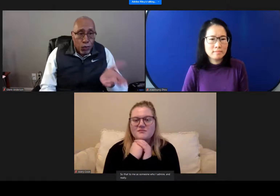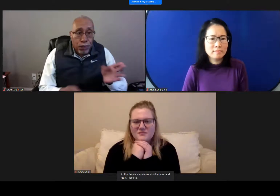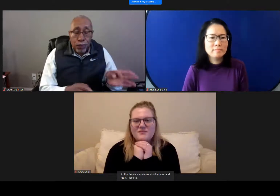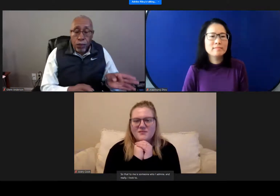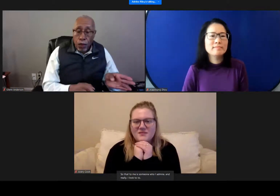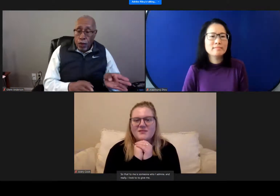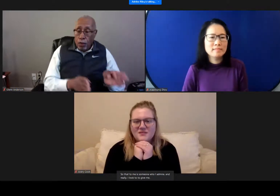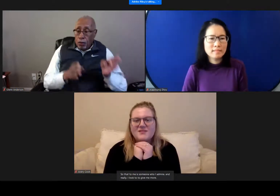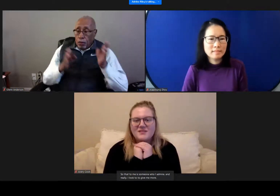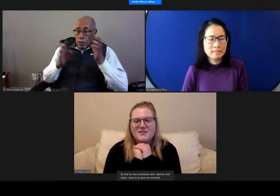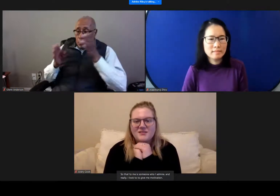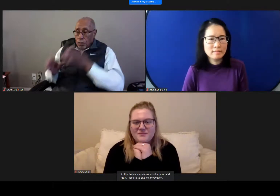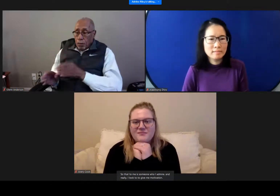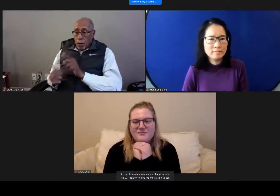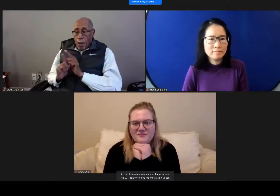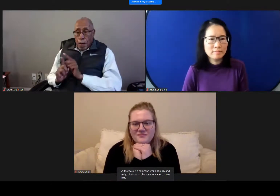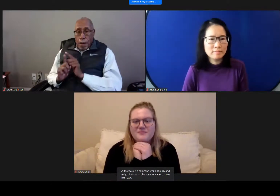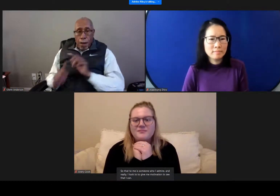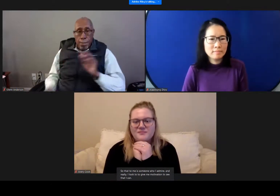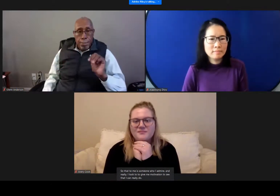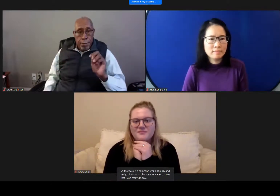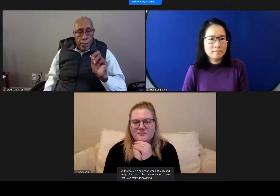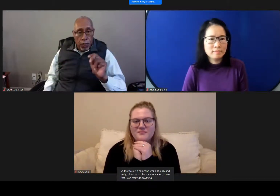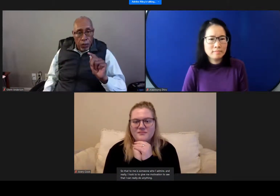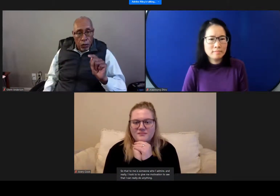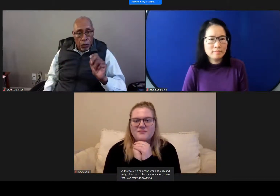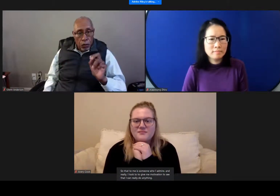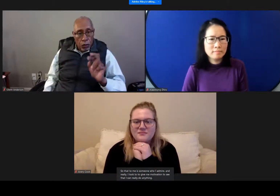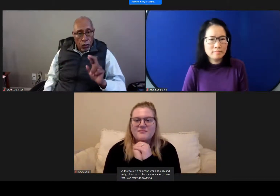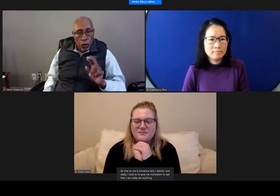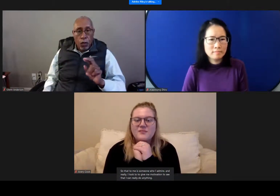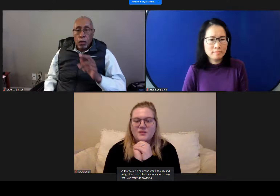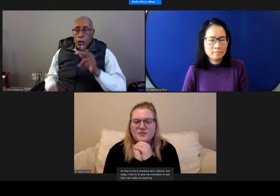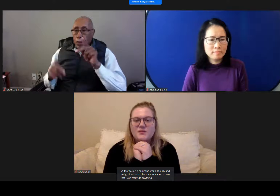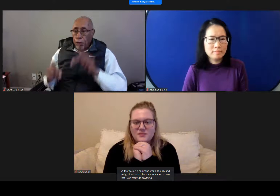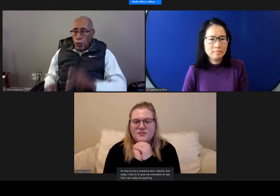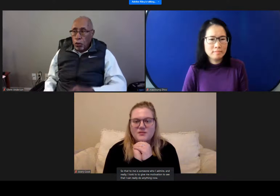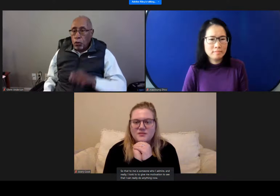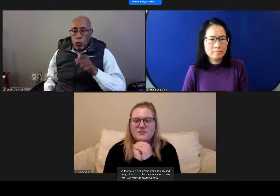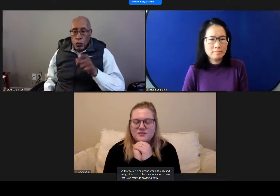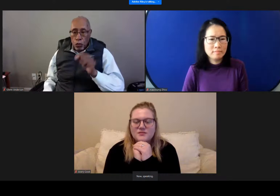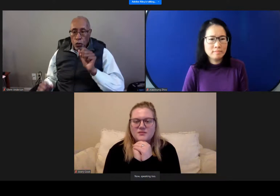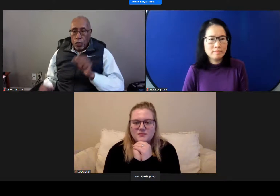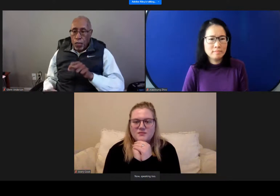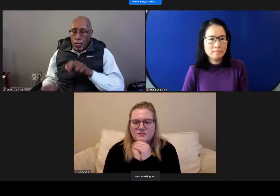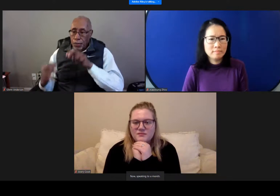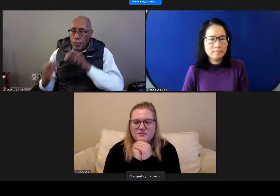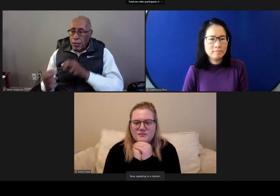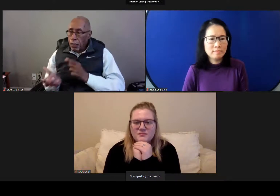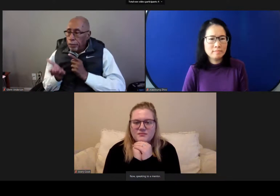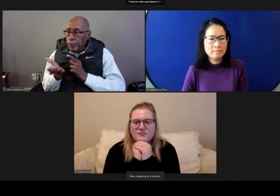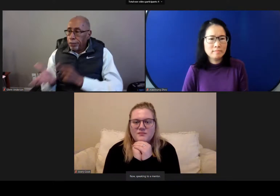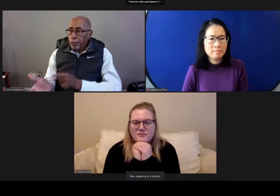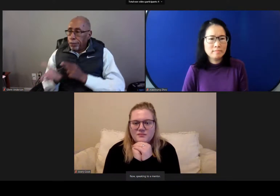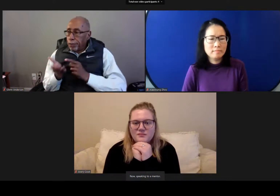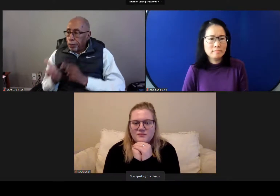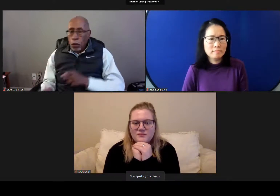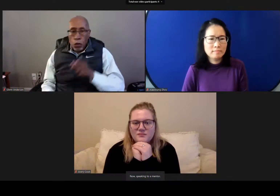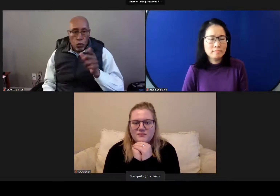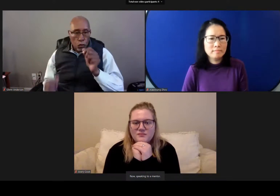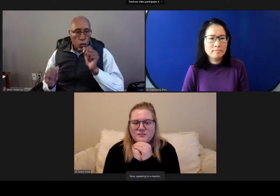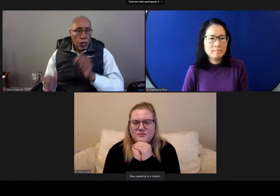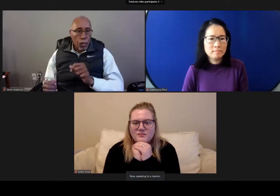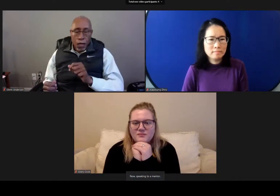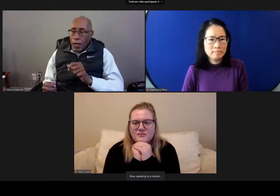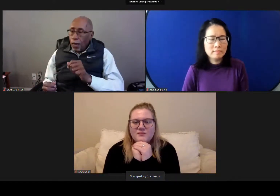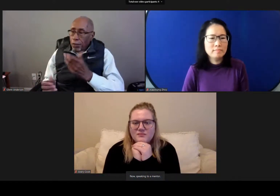to give me motivation to see that I can really do anything. Now, speaking to a mentor,